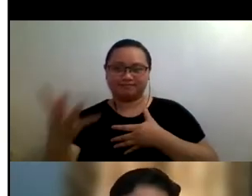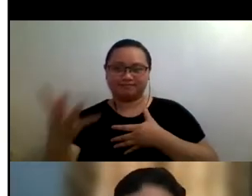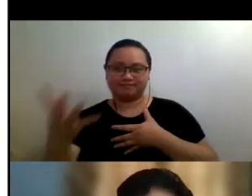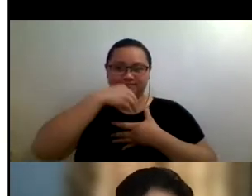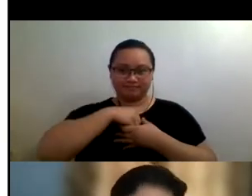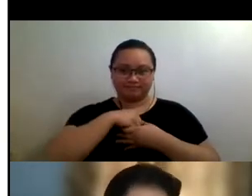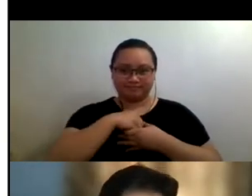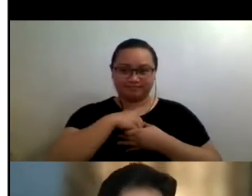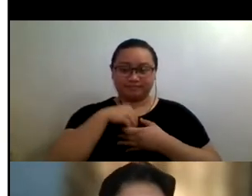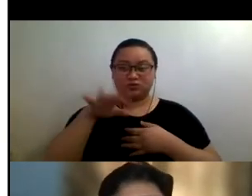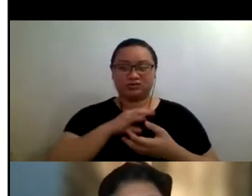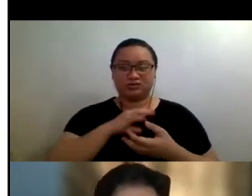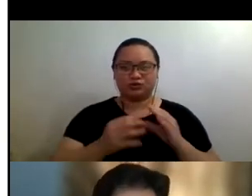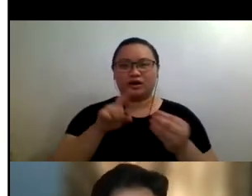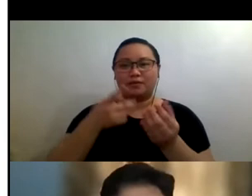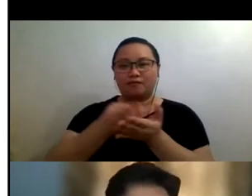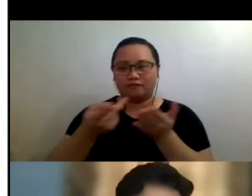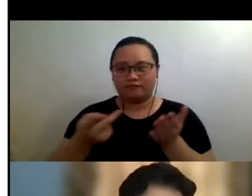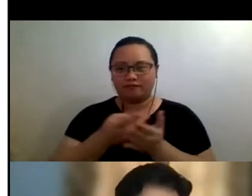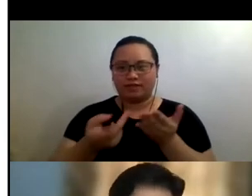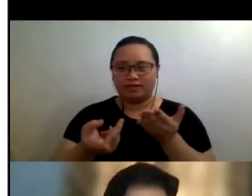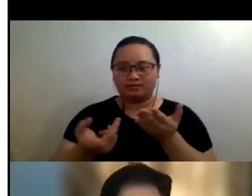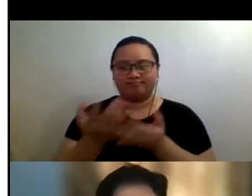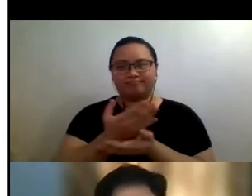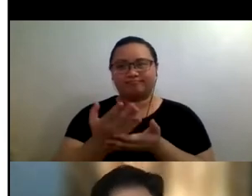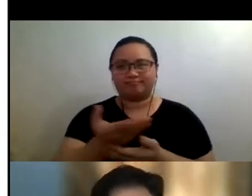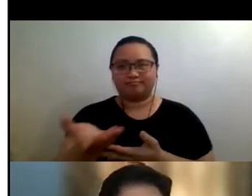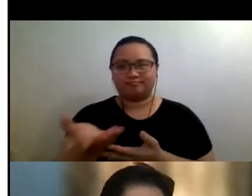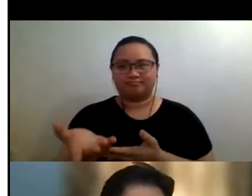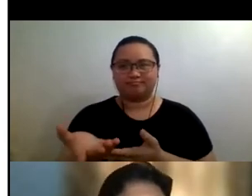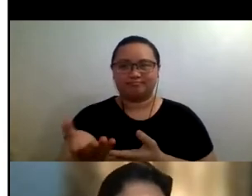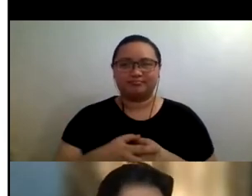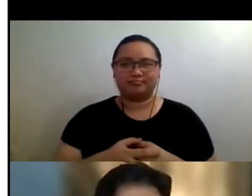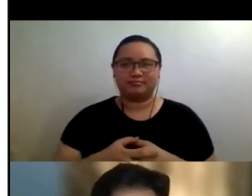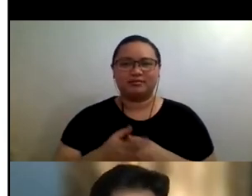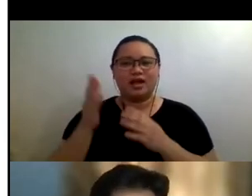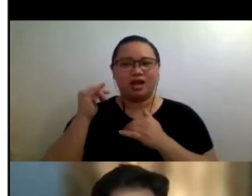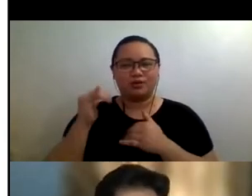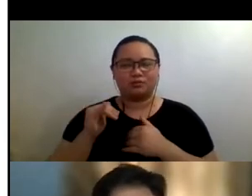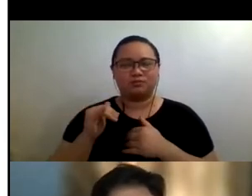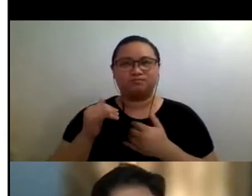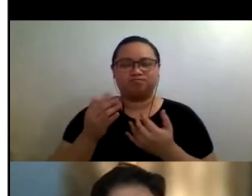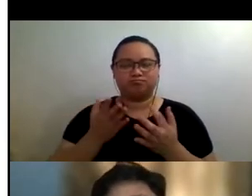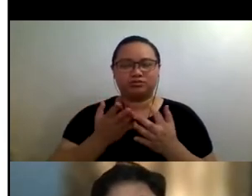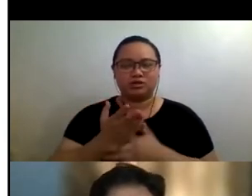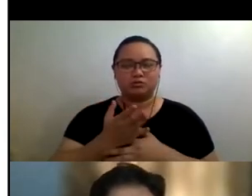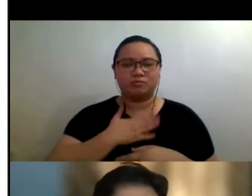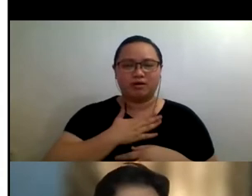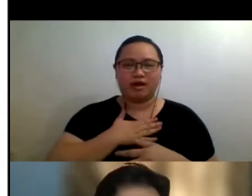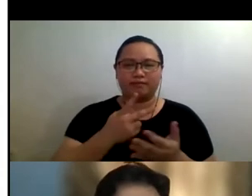are stories of failures, not successes. And I hope that through my failures, you can